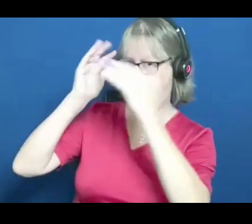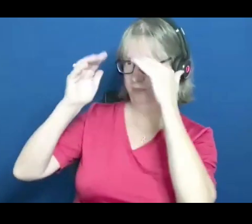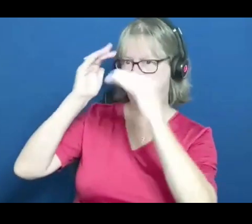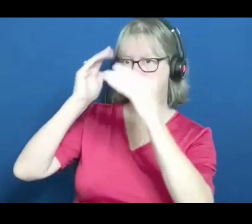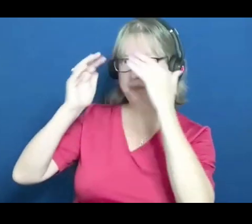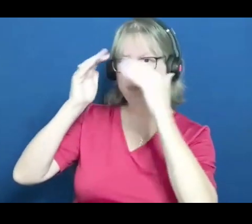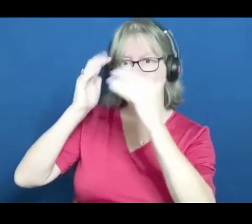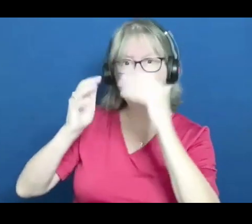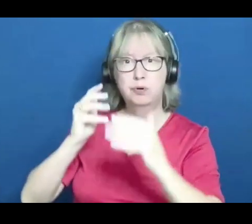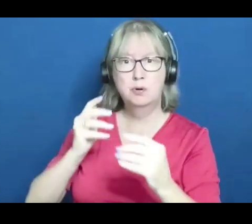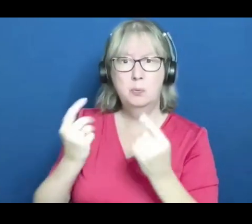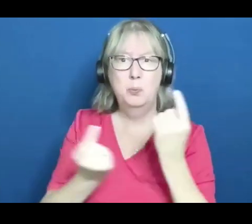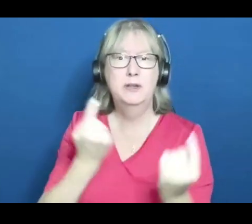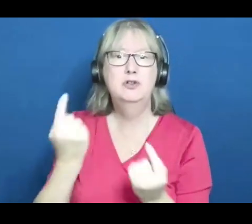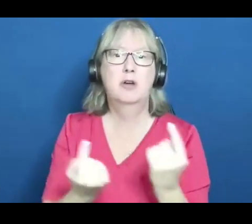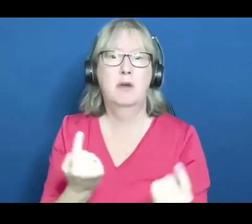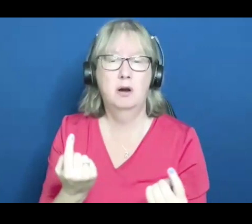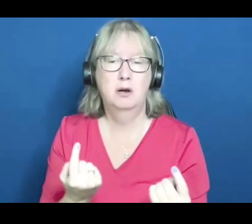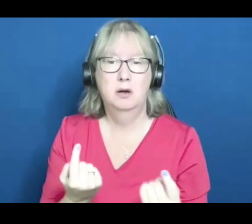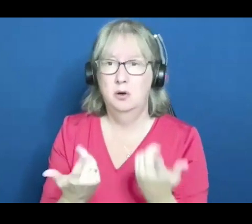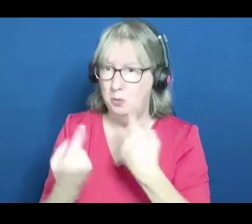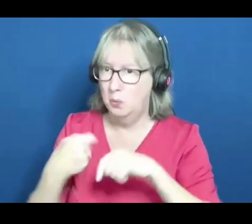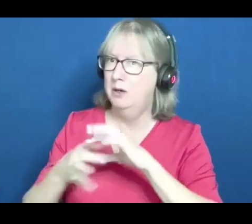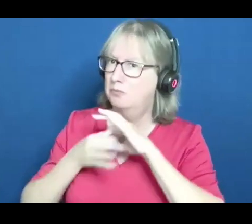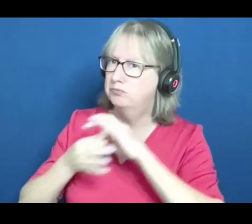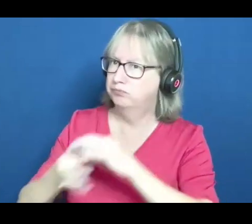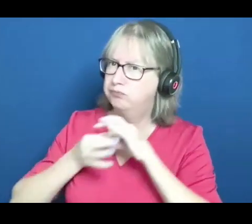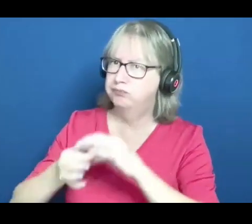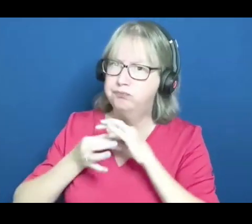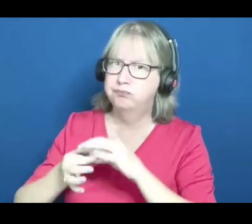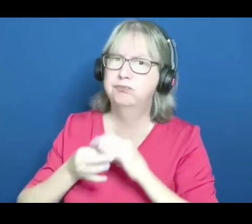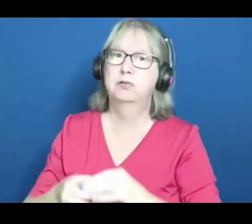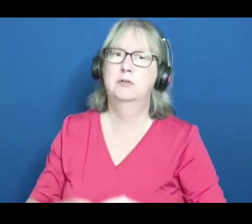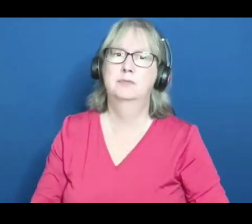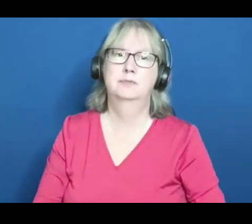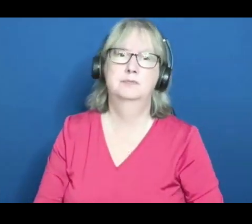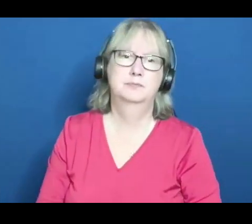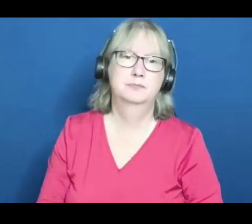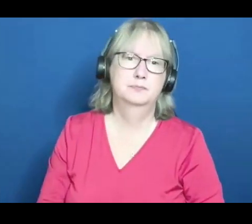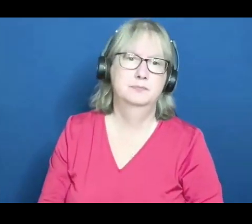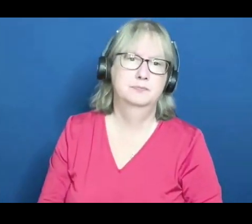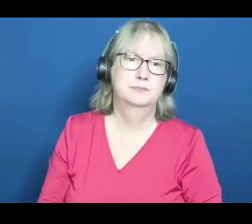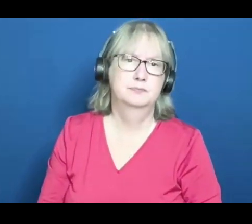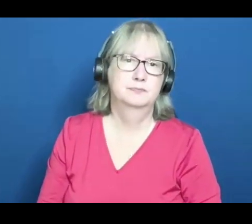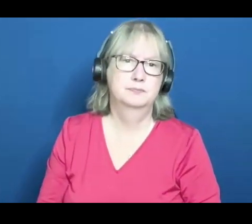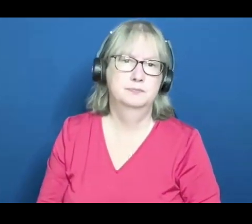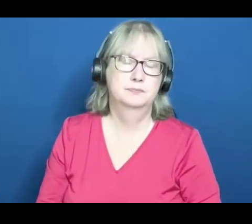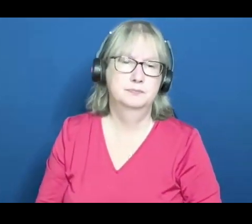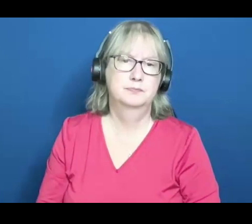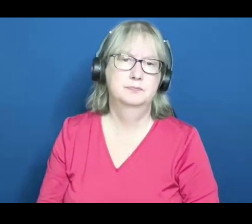like-minded organisations working together, we should be working with people like Posturite.